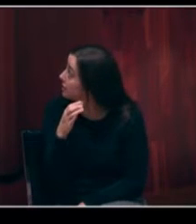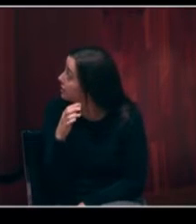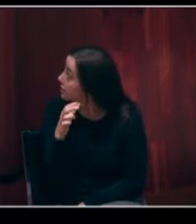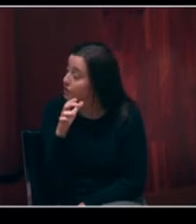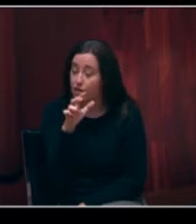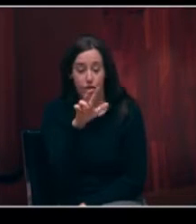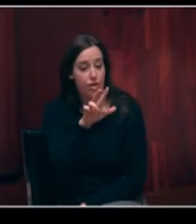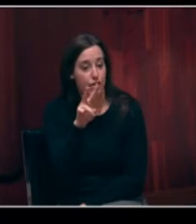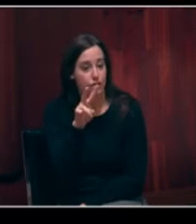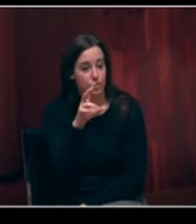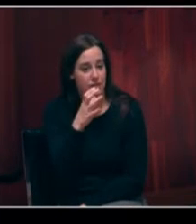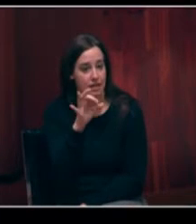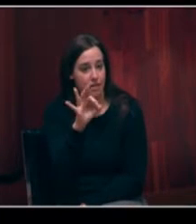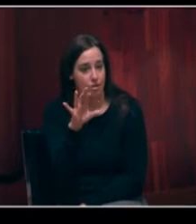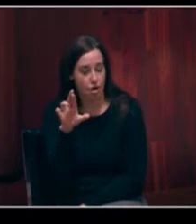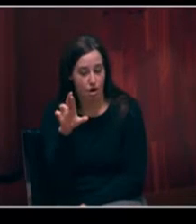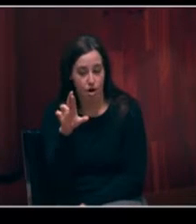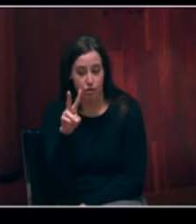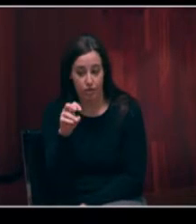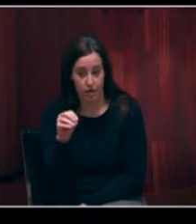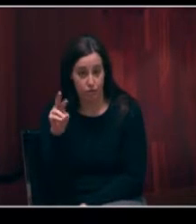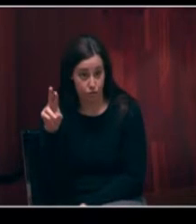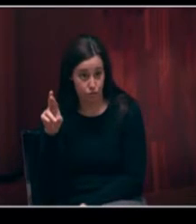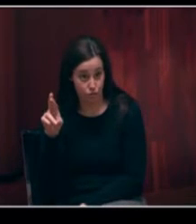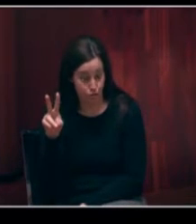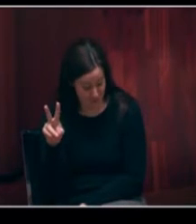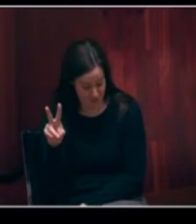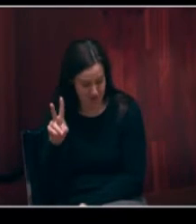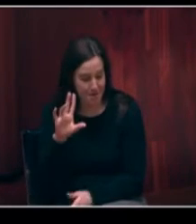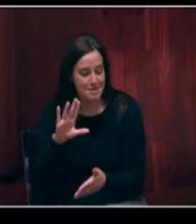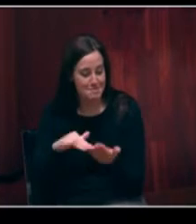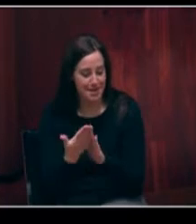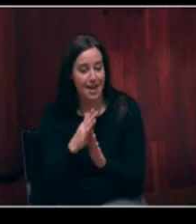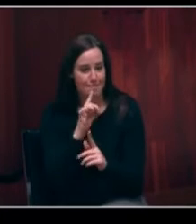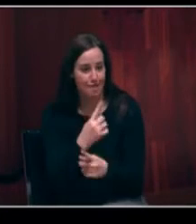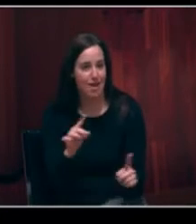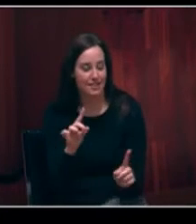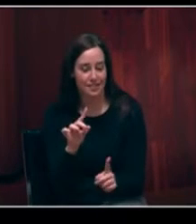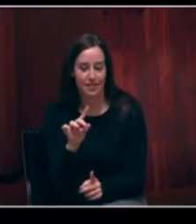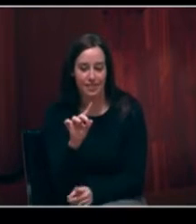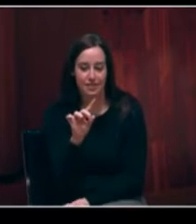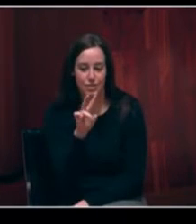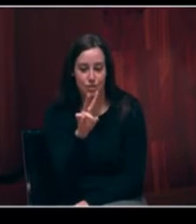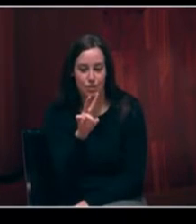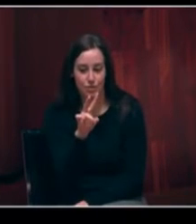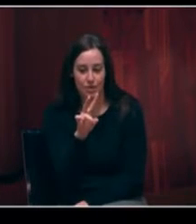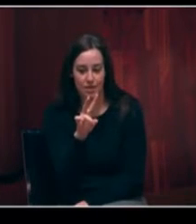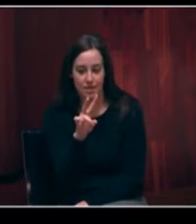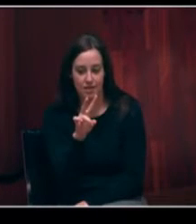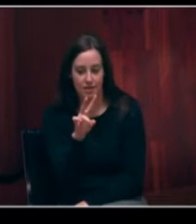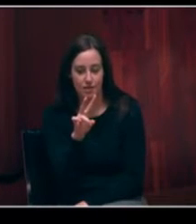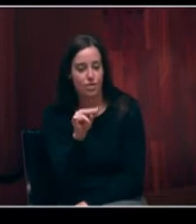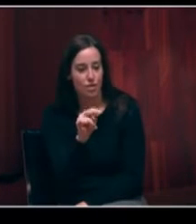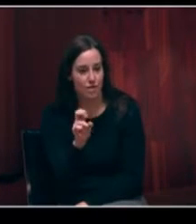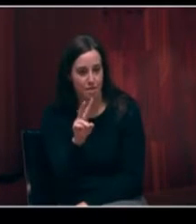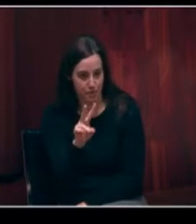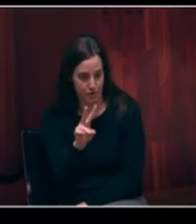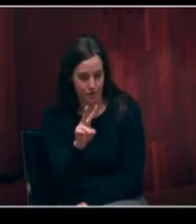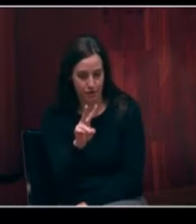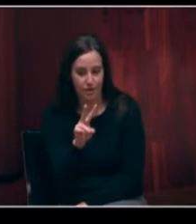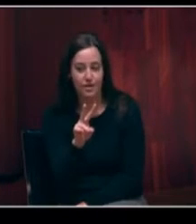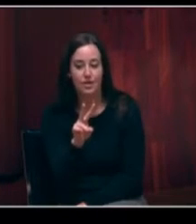became effective November 14th of this year. This document was issued in June 2015. And it references CUI and